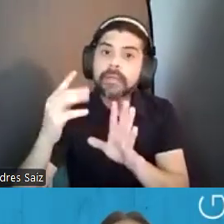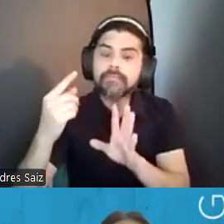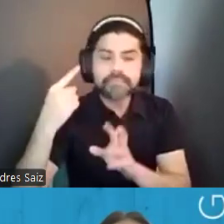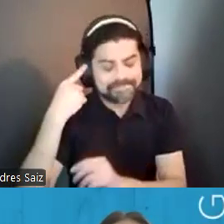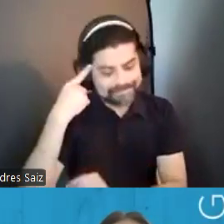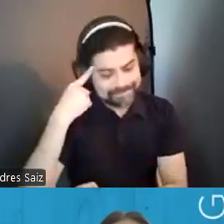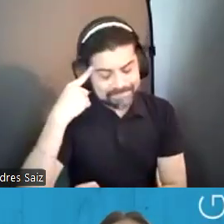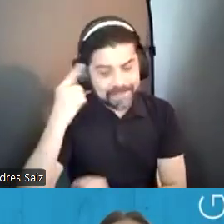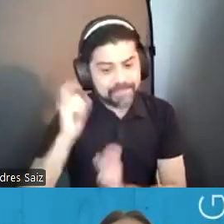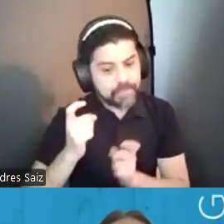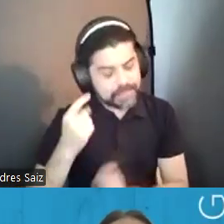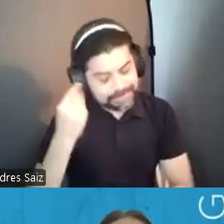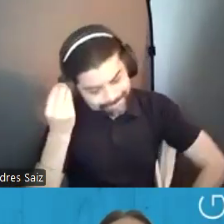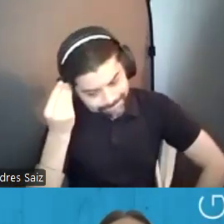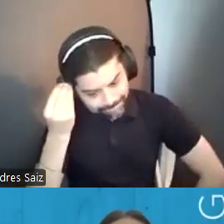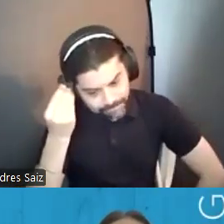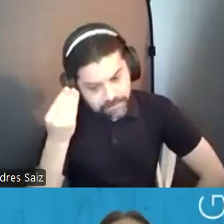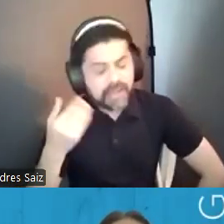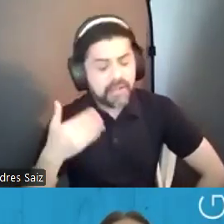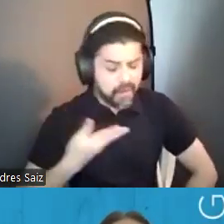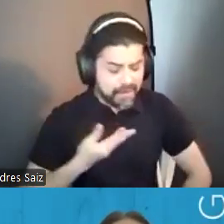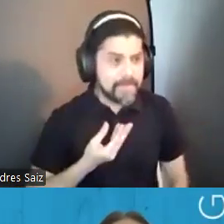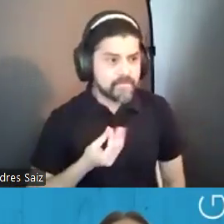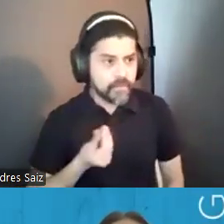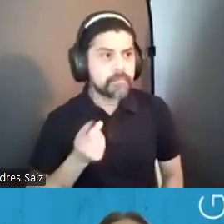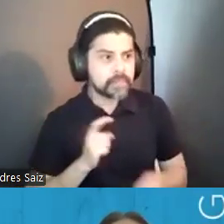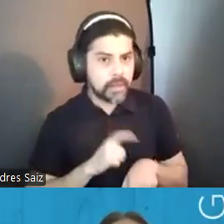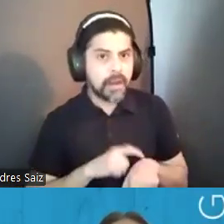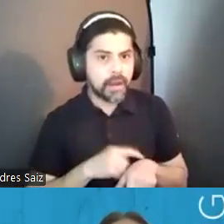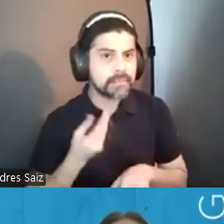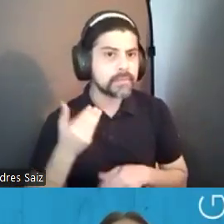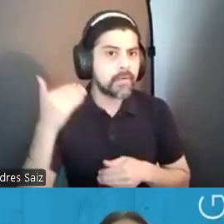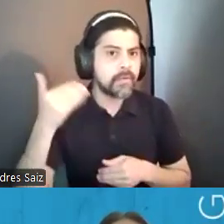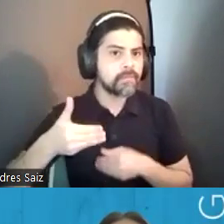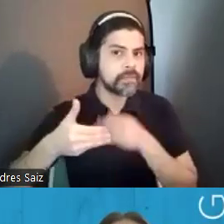and there have been times over the past several years that I thought,